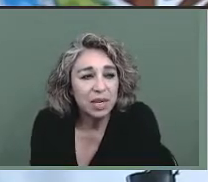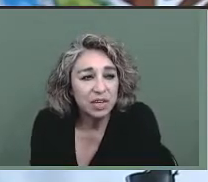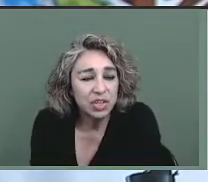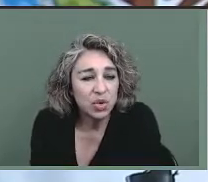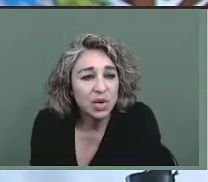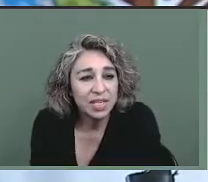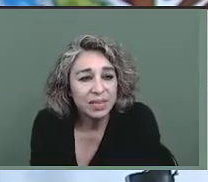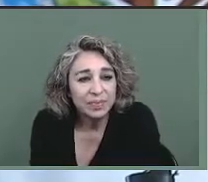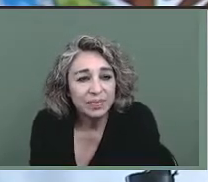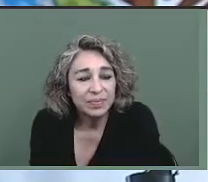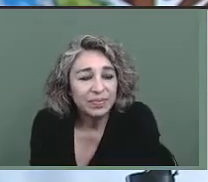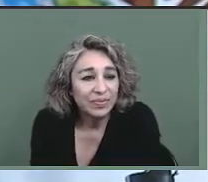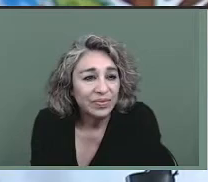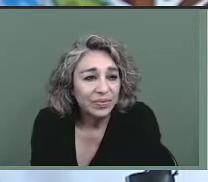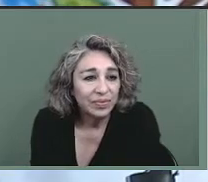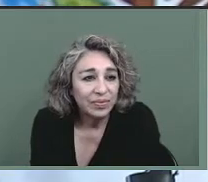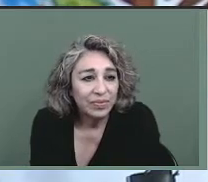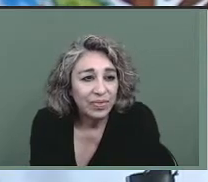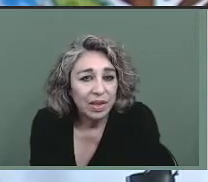be a shortage.